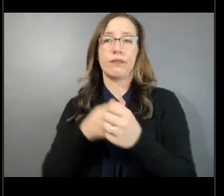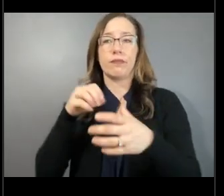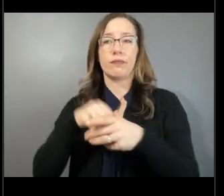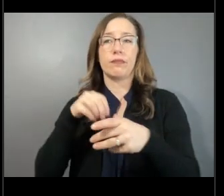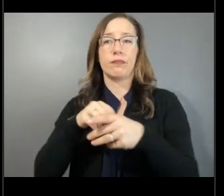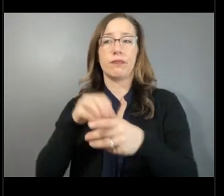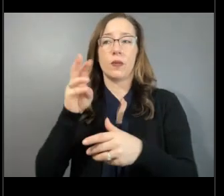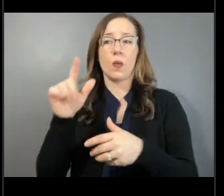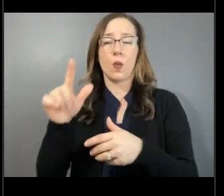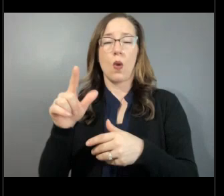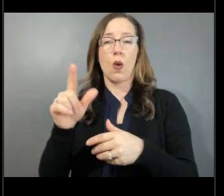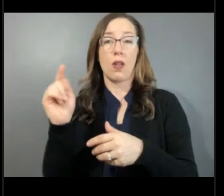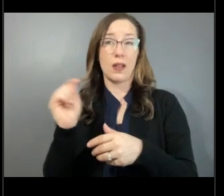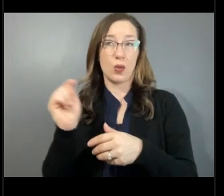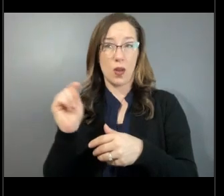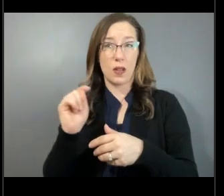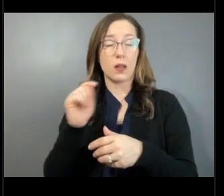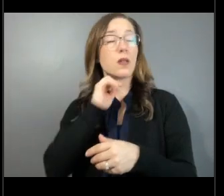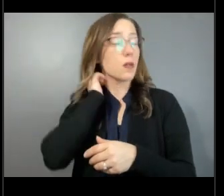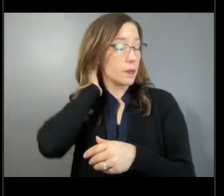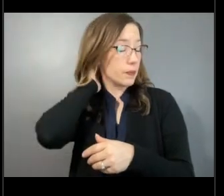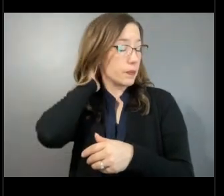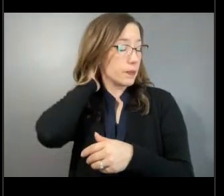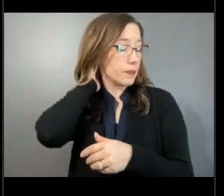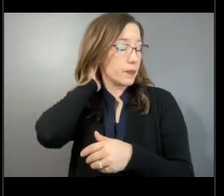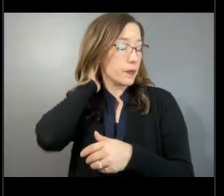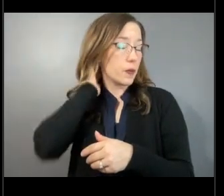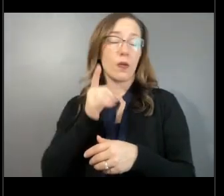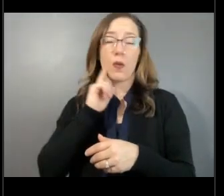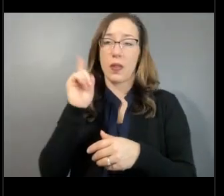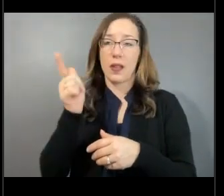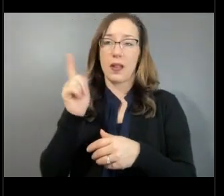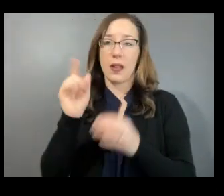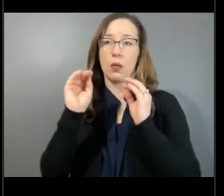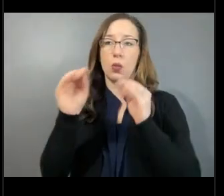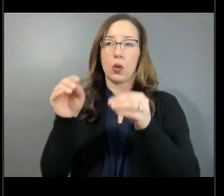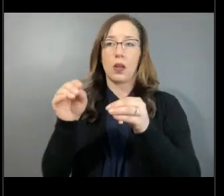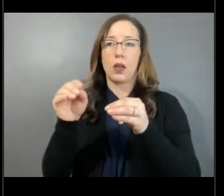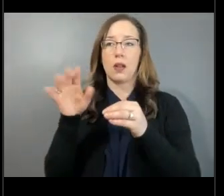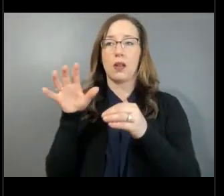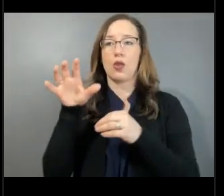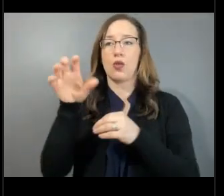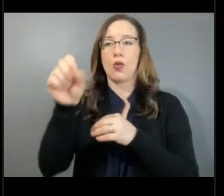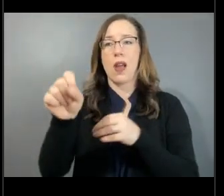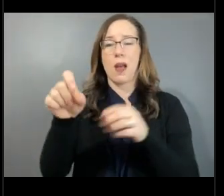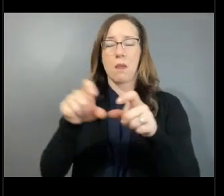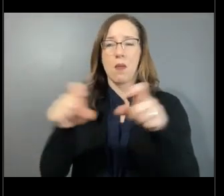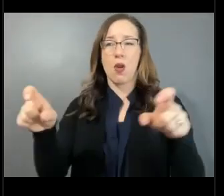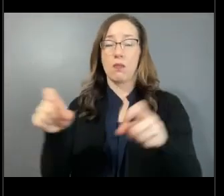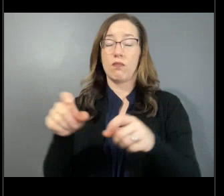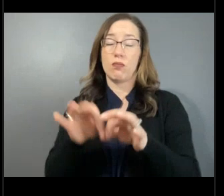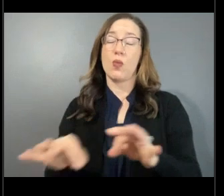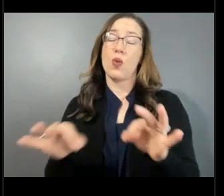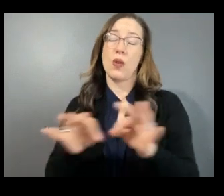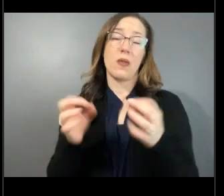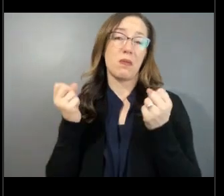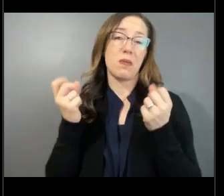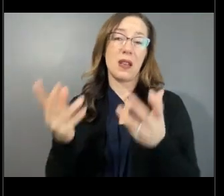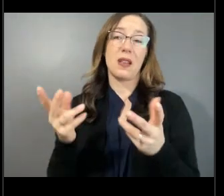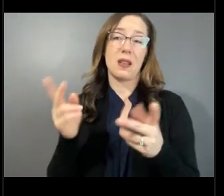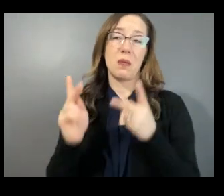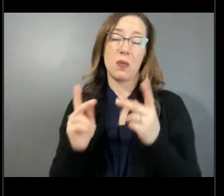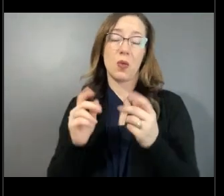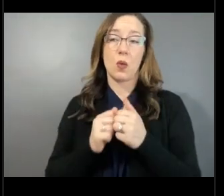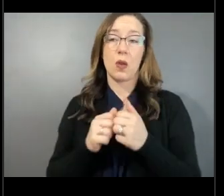walls at toilets for the later installation of grab bars. Grab bars are critical for many people with